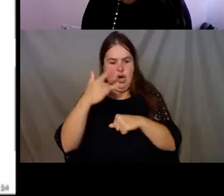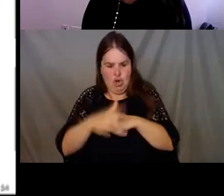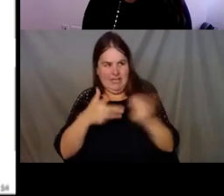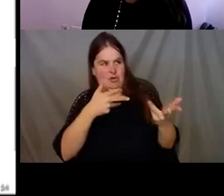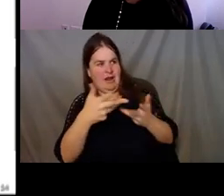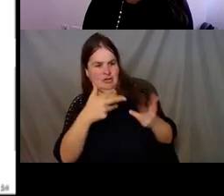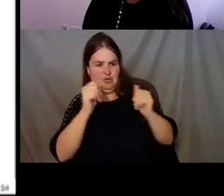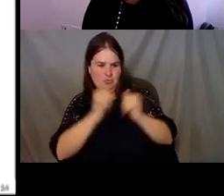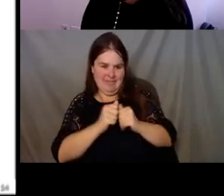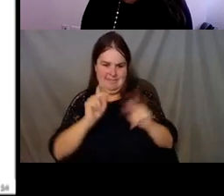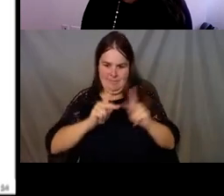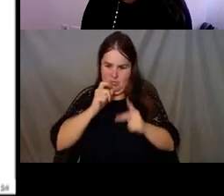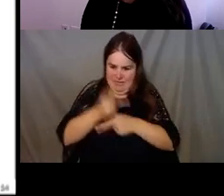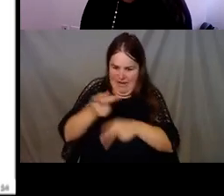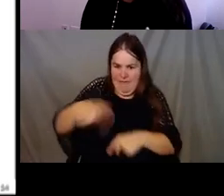caregivers.